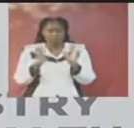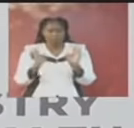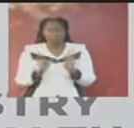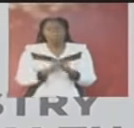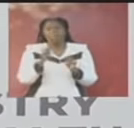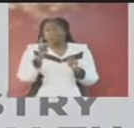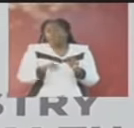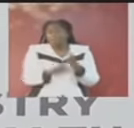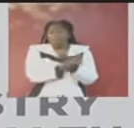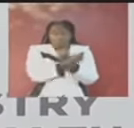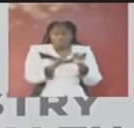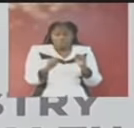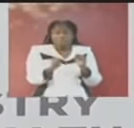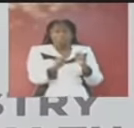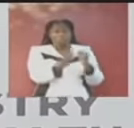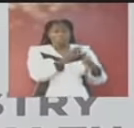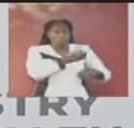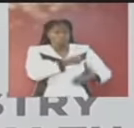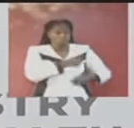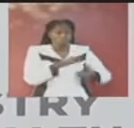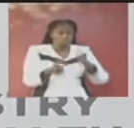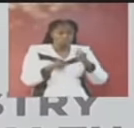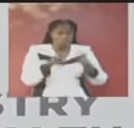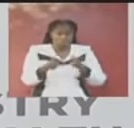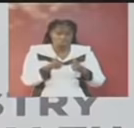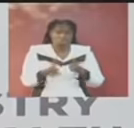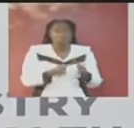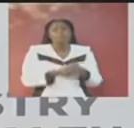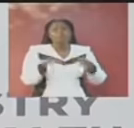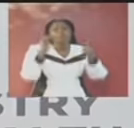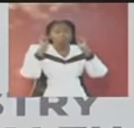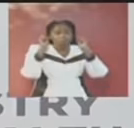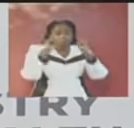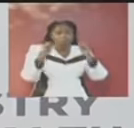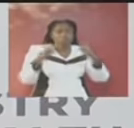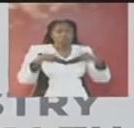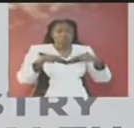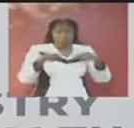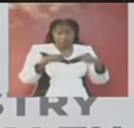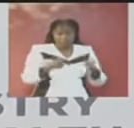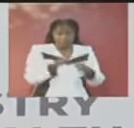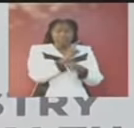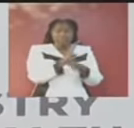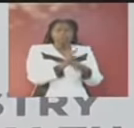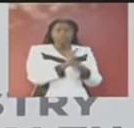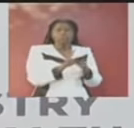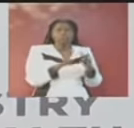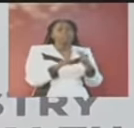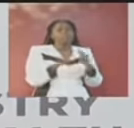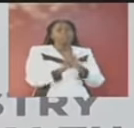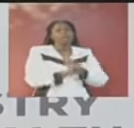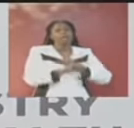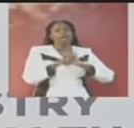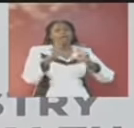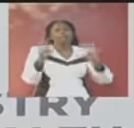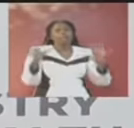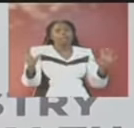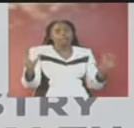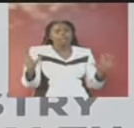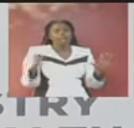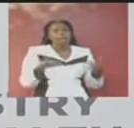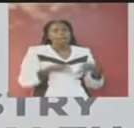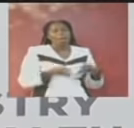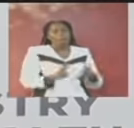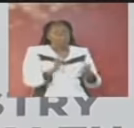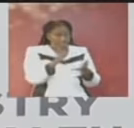using. So, in summary, the Ministry of Health used a very transparent procurement process